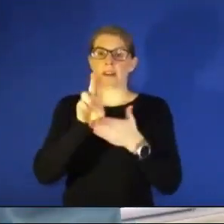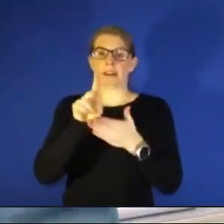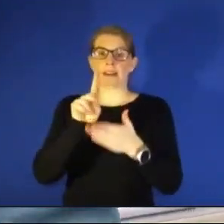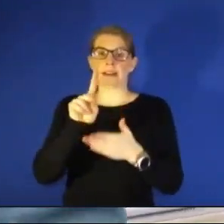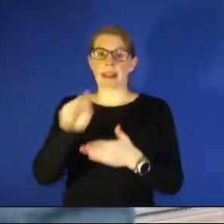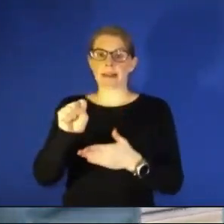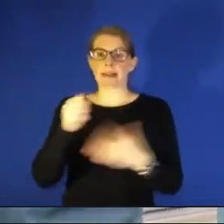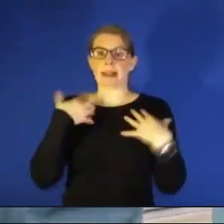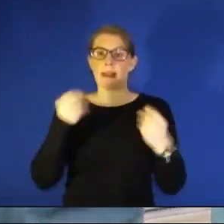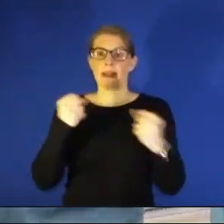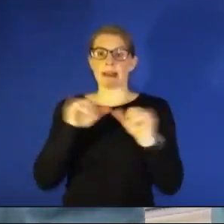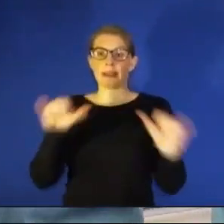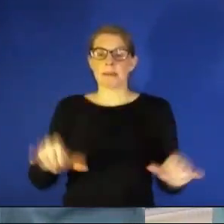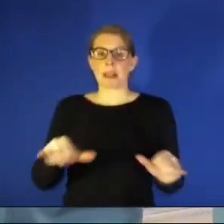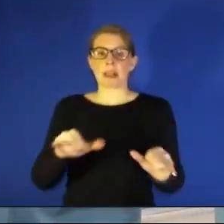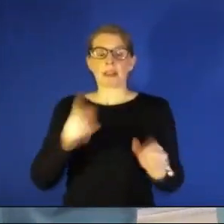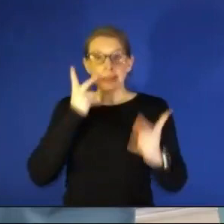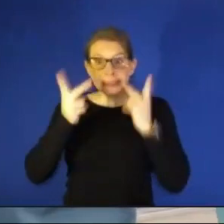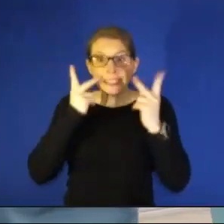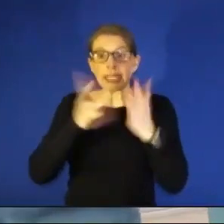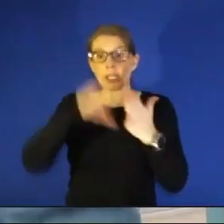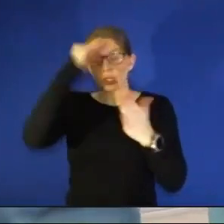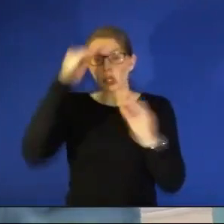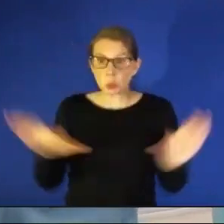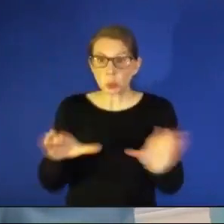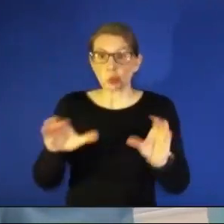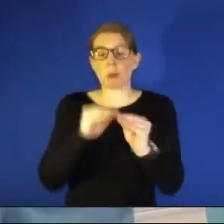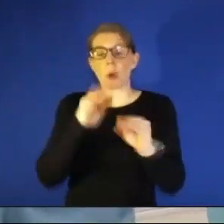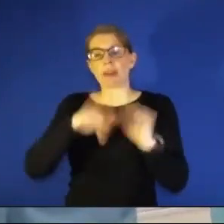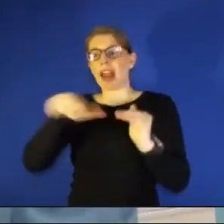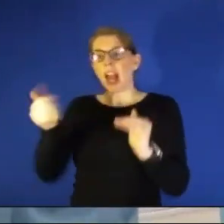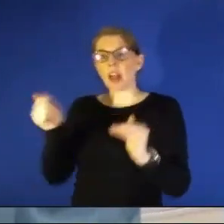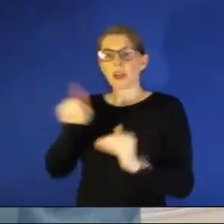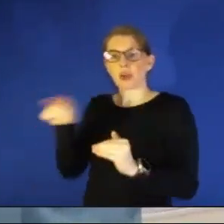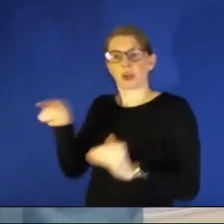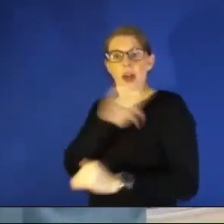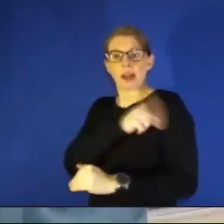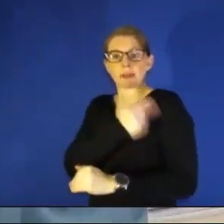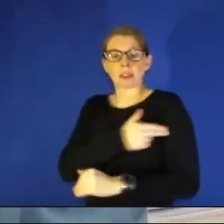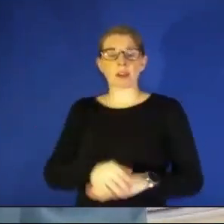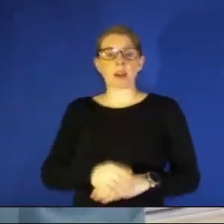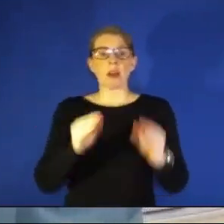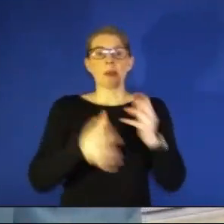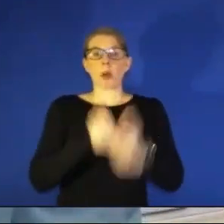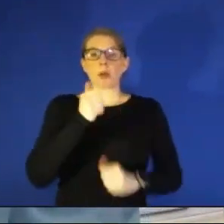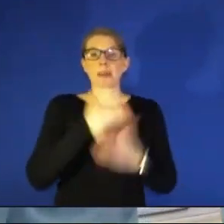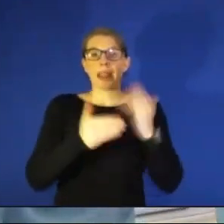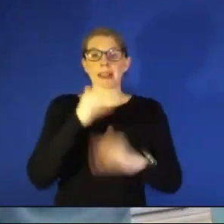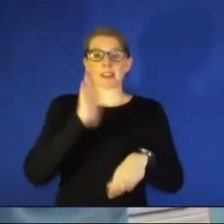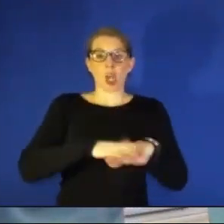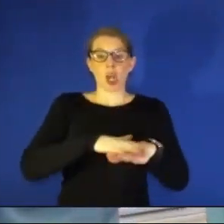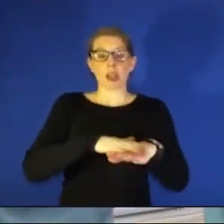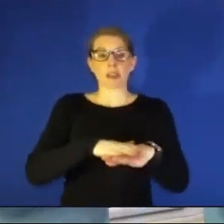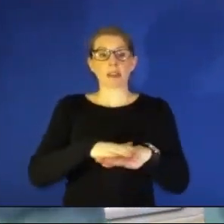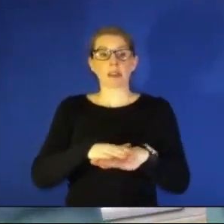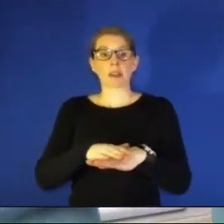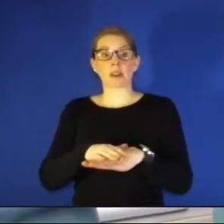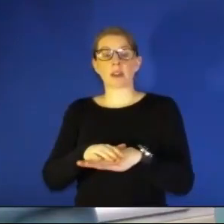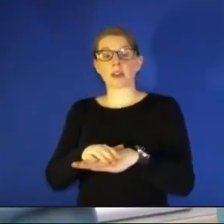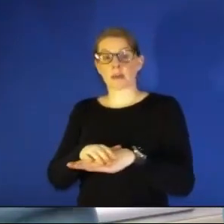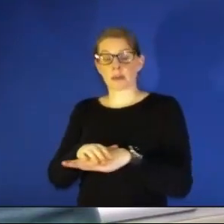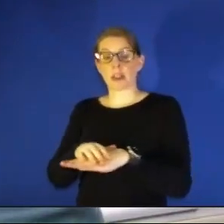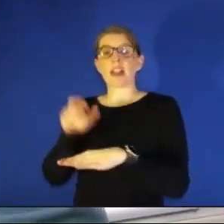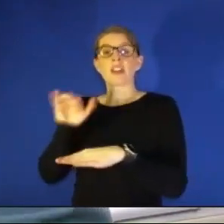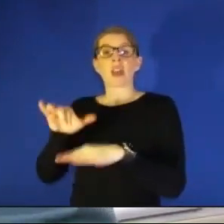You'll learn more than anywhere else, and it's the most hands-on. Our first year nurse residency program is an awesome program